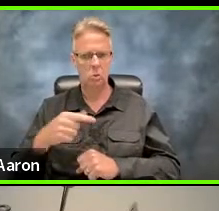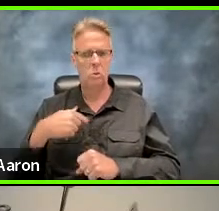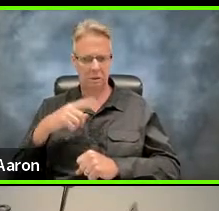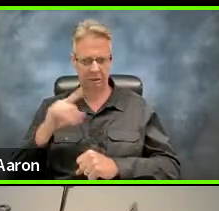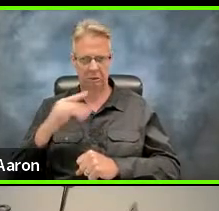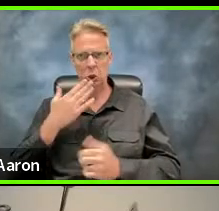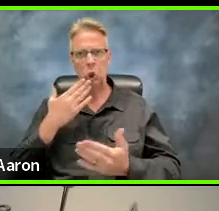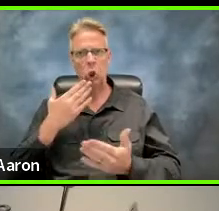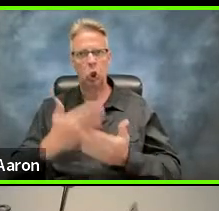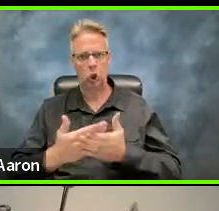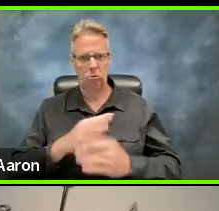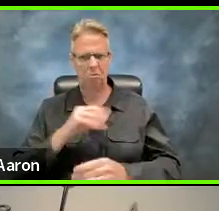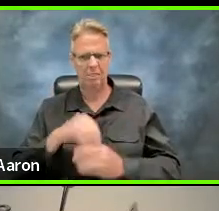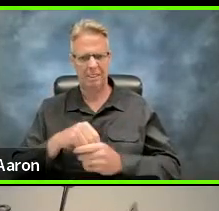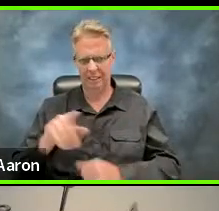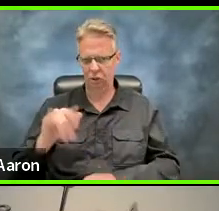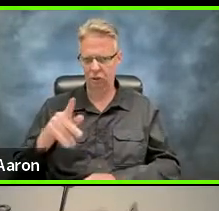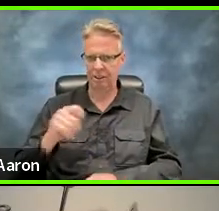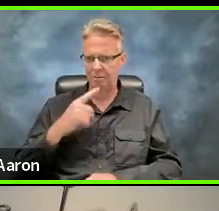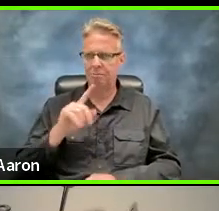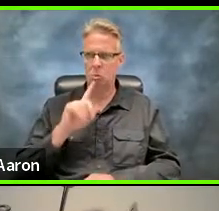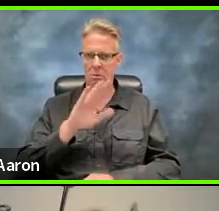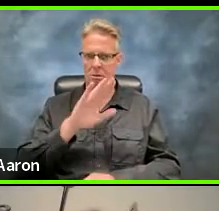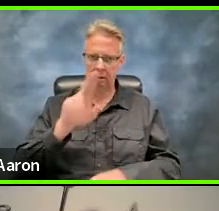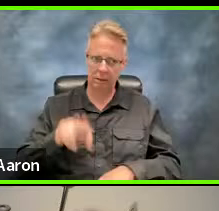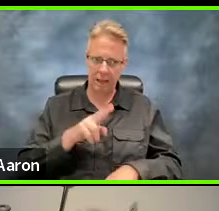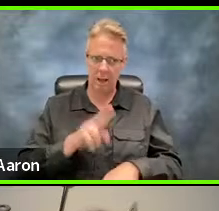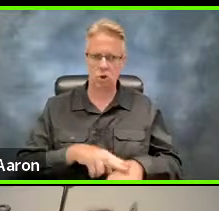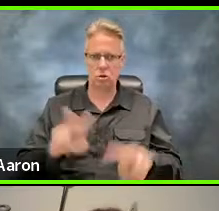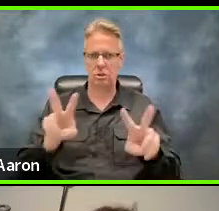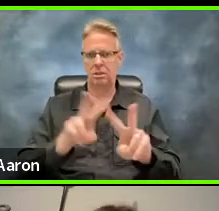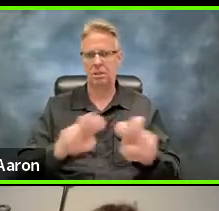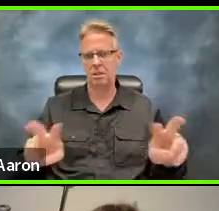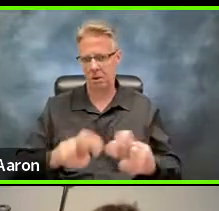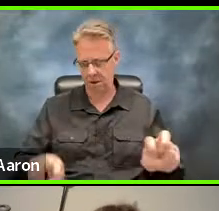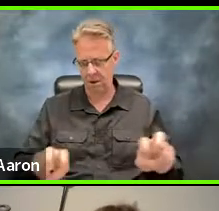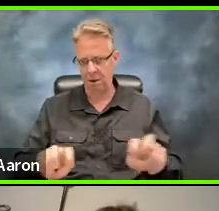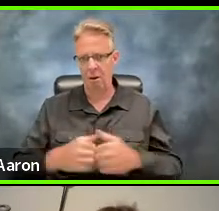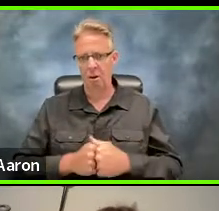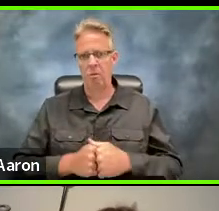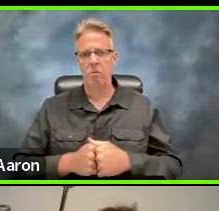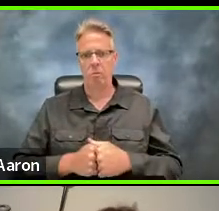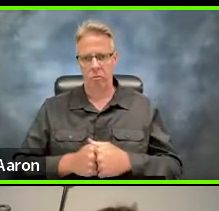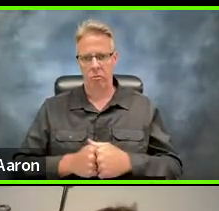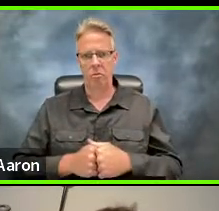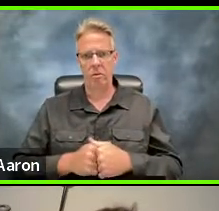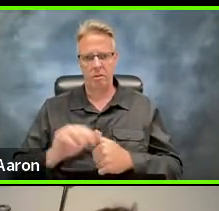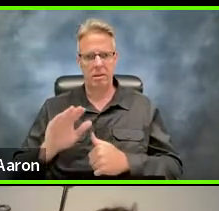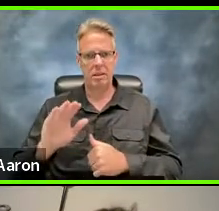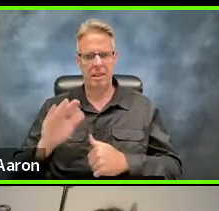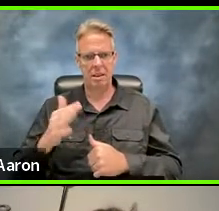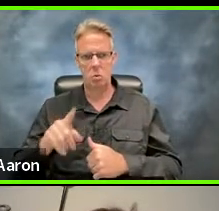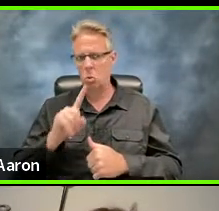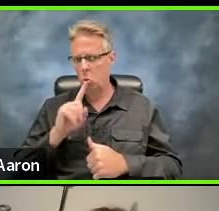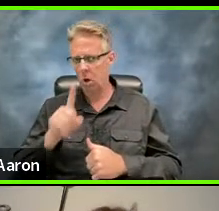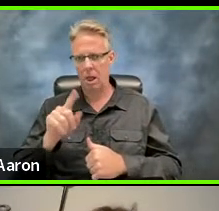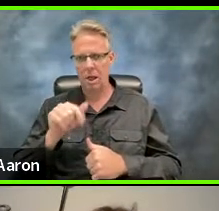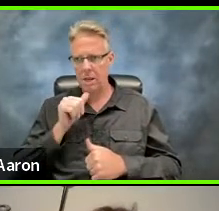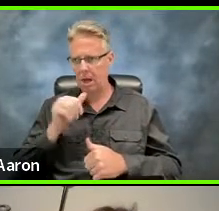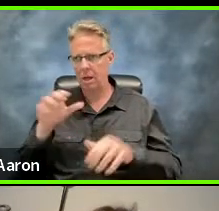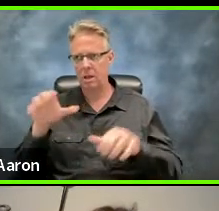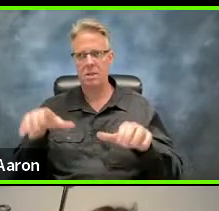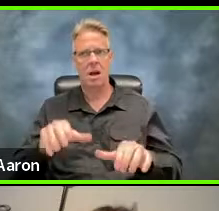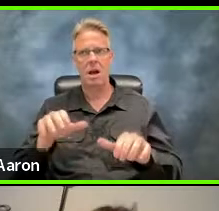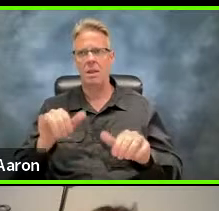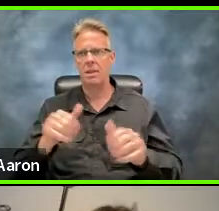pretty thorough, as Jake indicated, national assessment. And near as we can tell, it's not really been done in this fashion